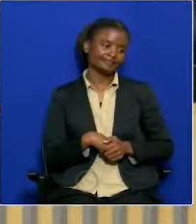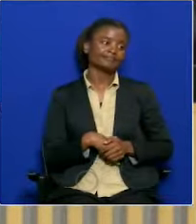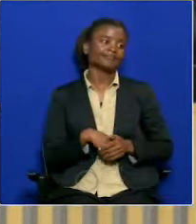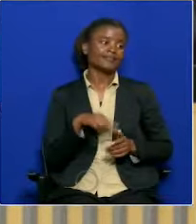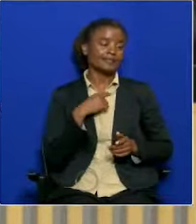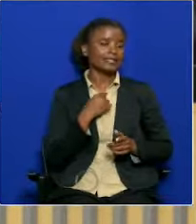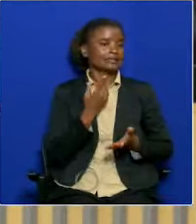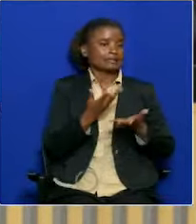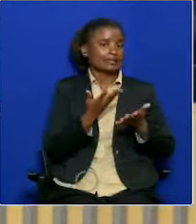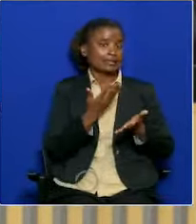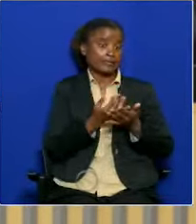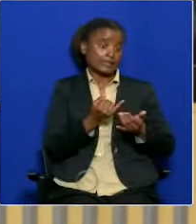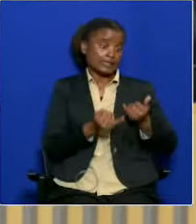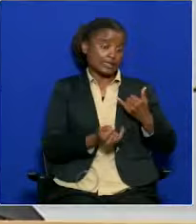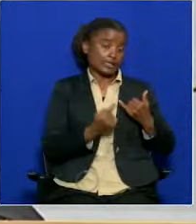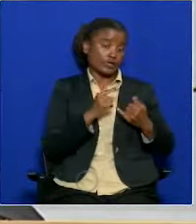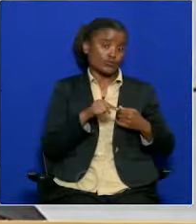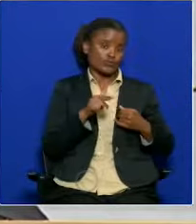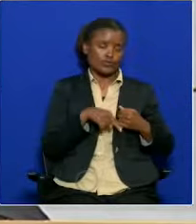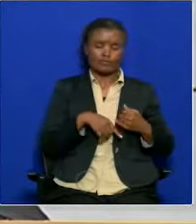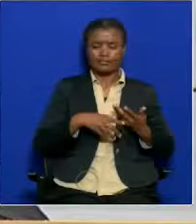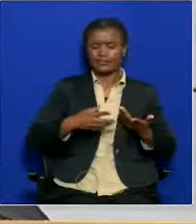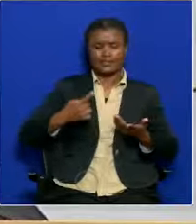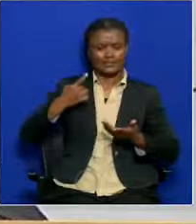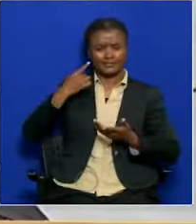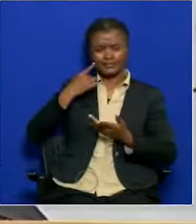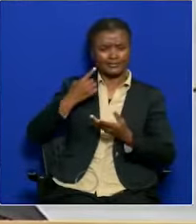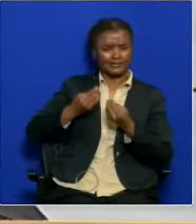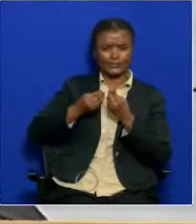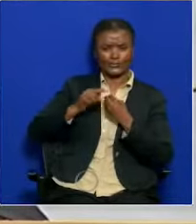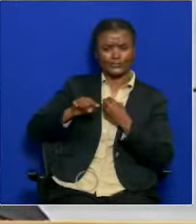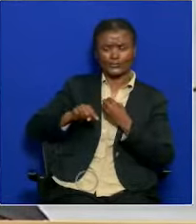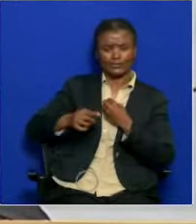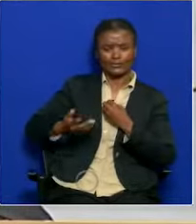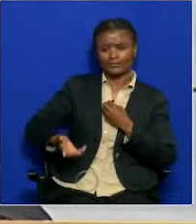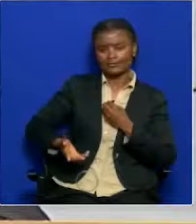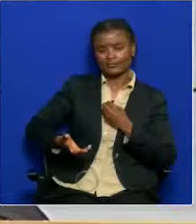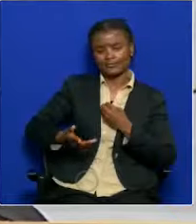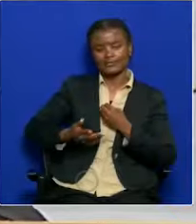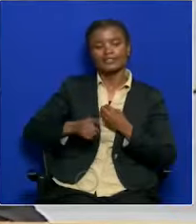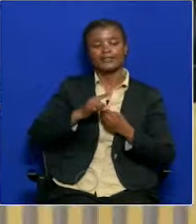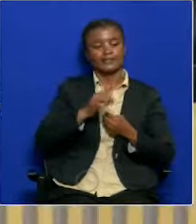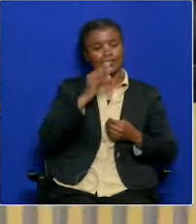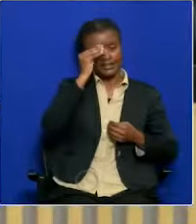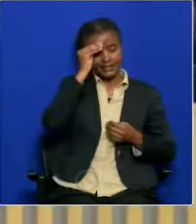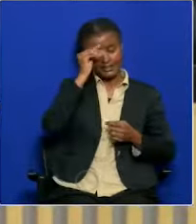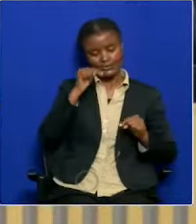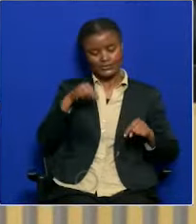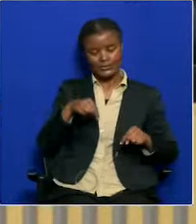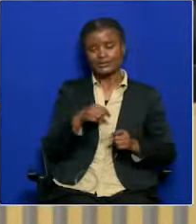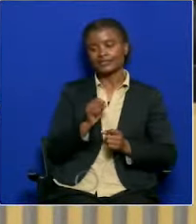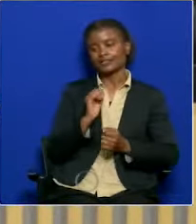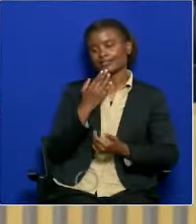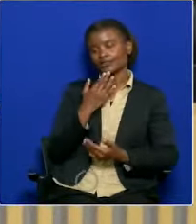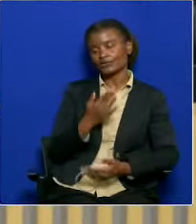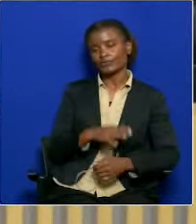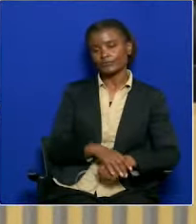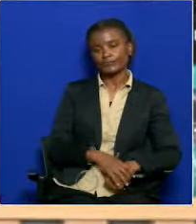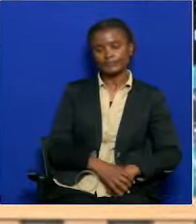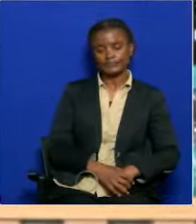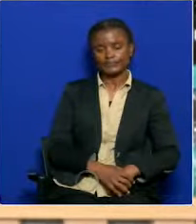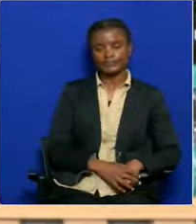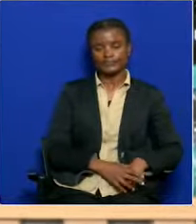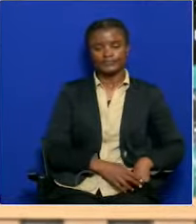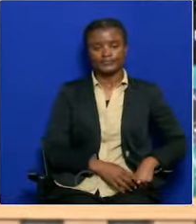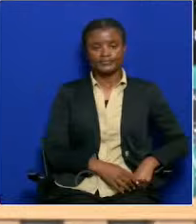anything controversial. Okay. I learned it today. Thank you. Thank you. And a